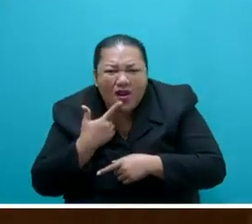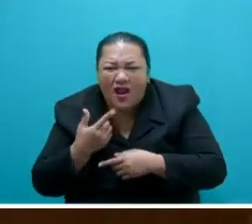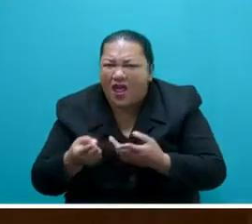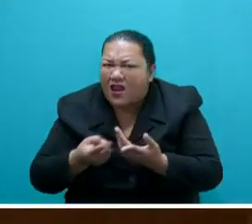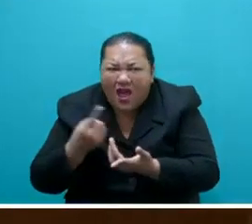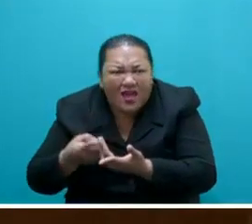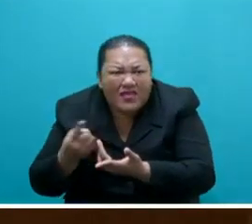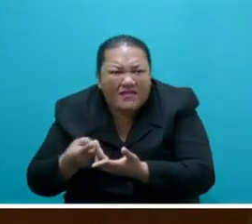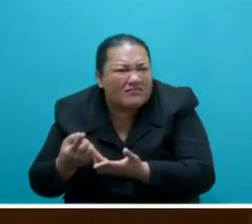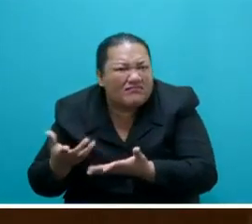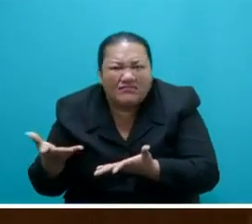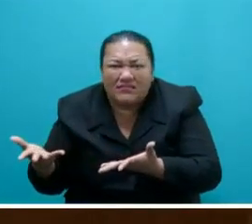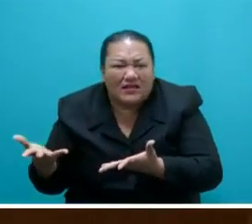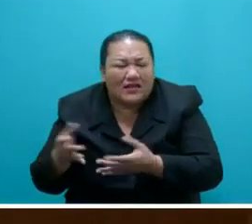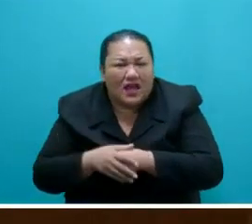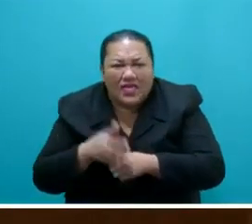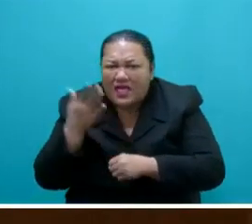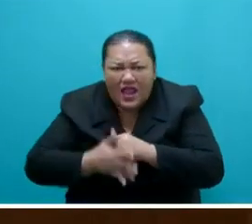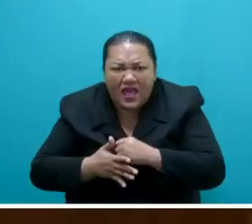But the insulting